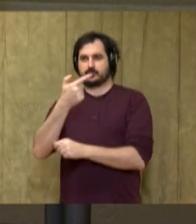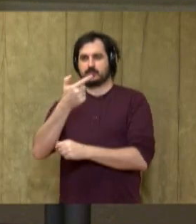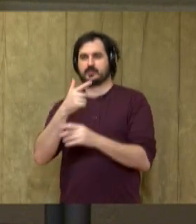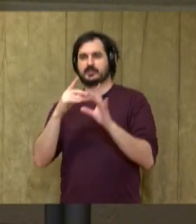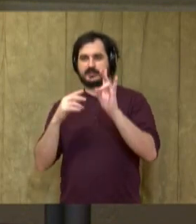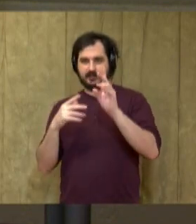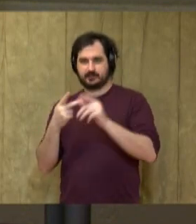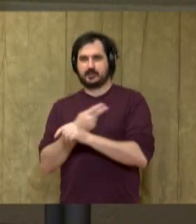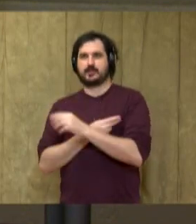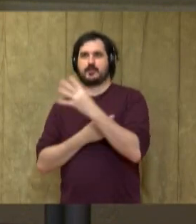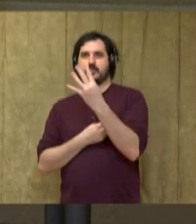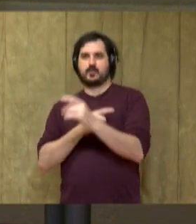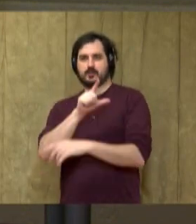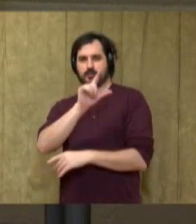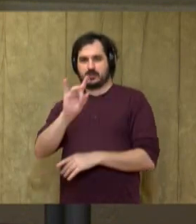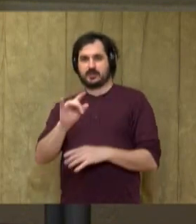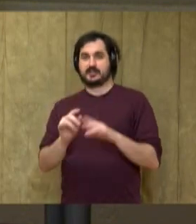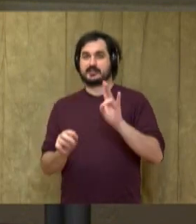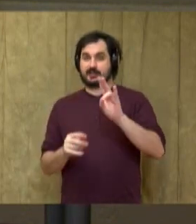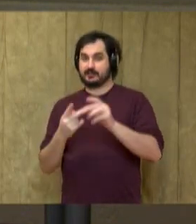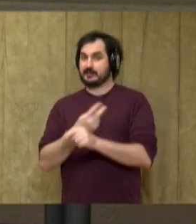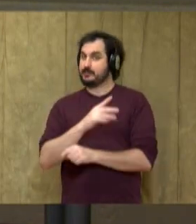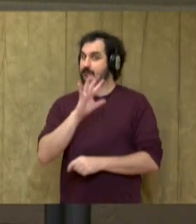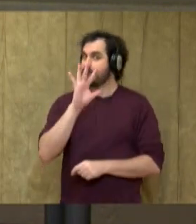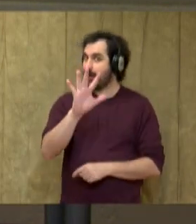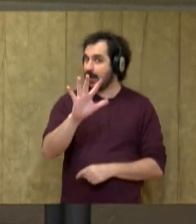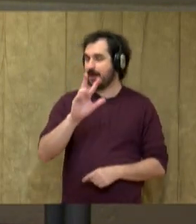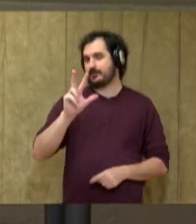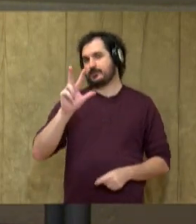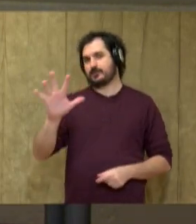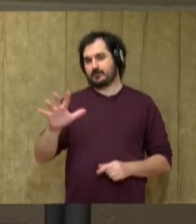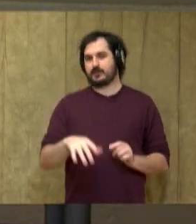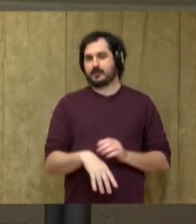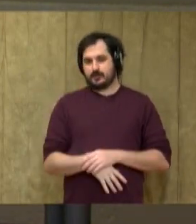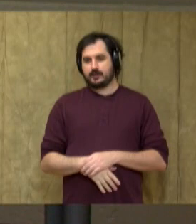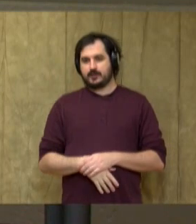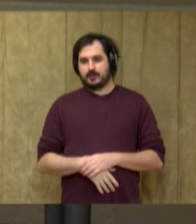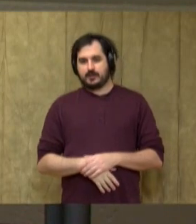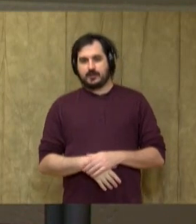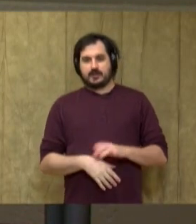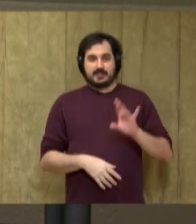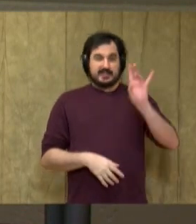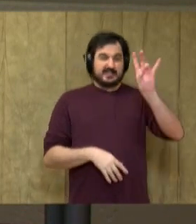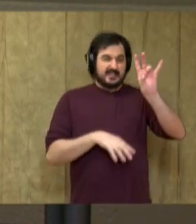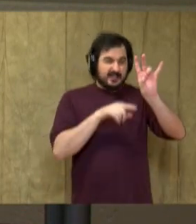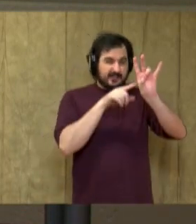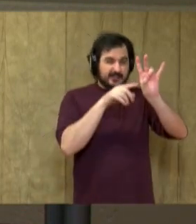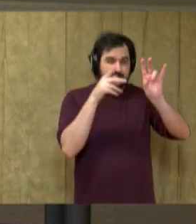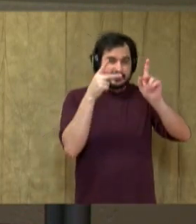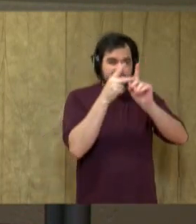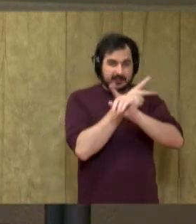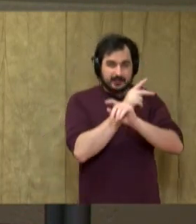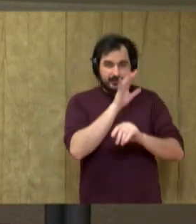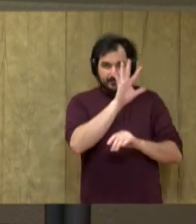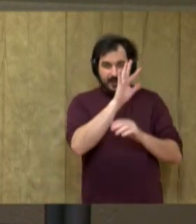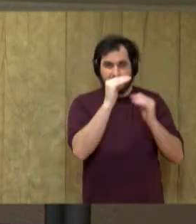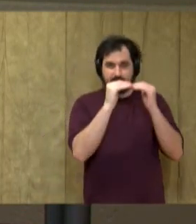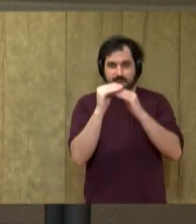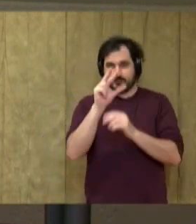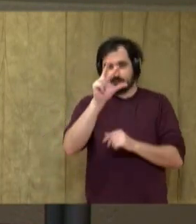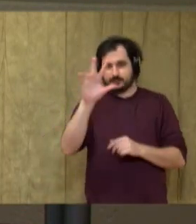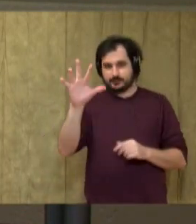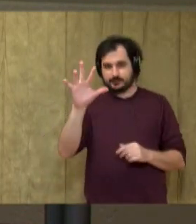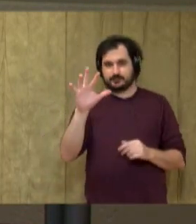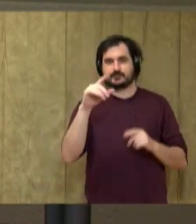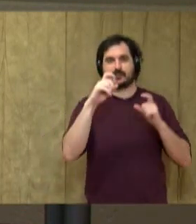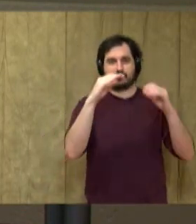4 is 28. 7 times 5 is 35. So I can go back. 7 times 5 is 35. What I do on the